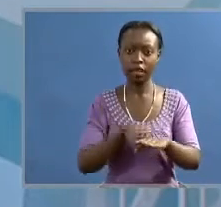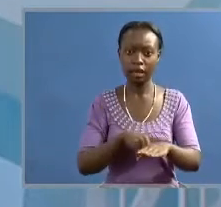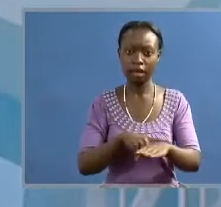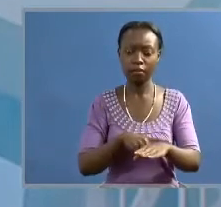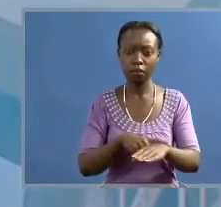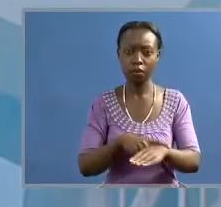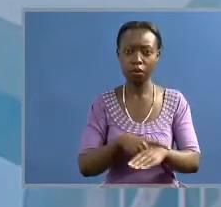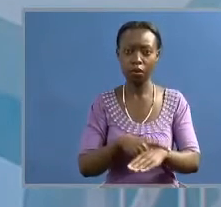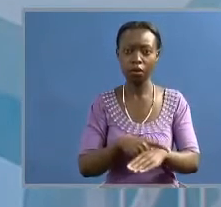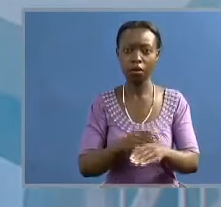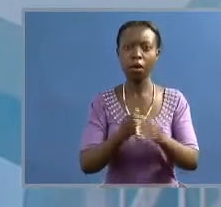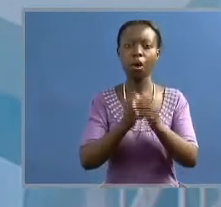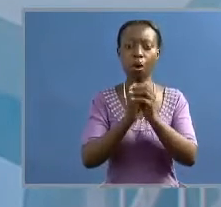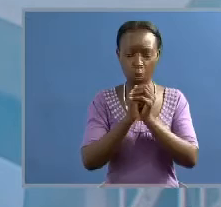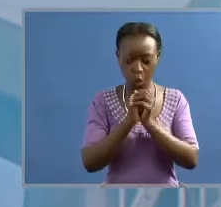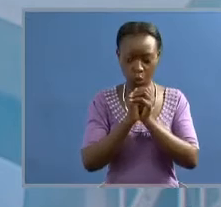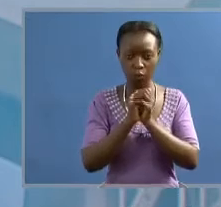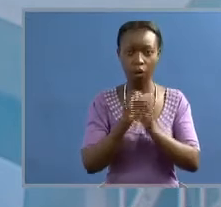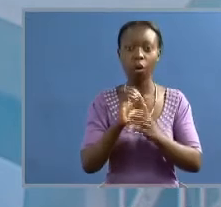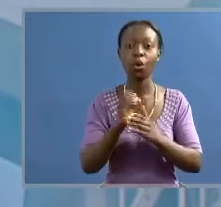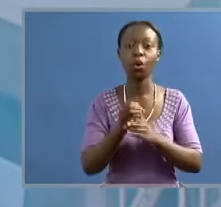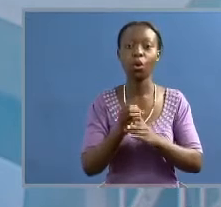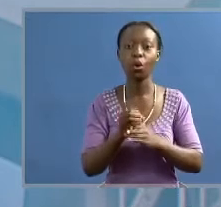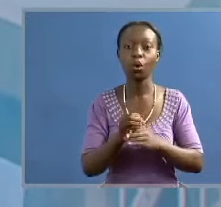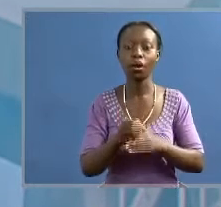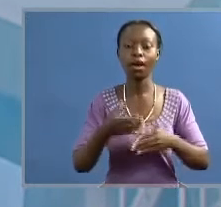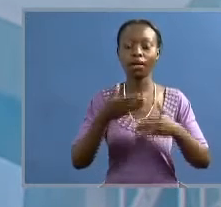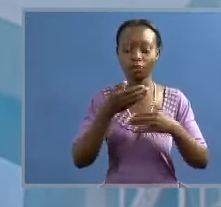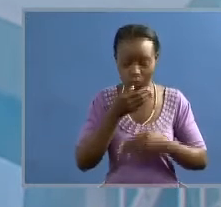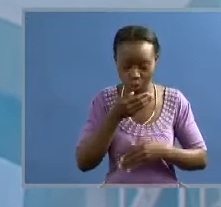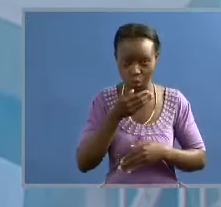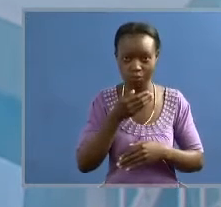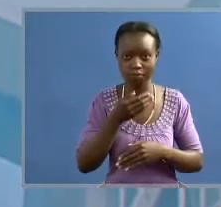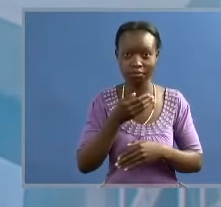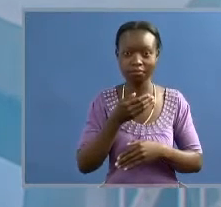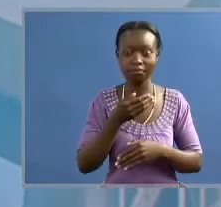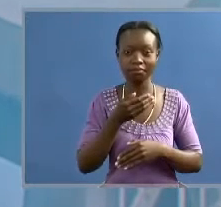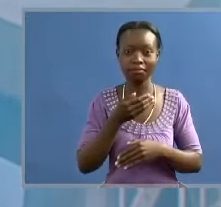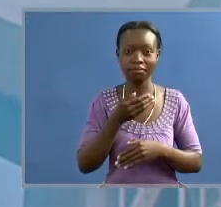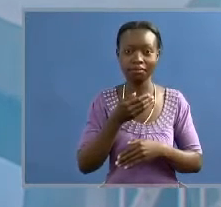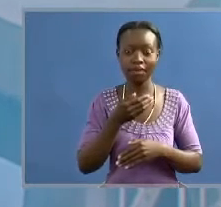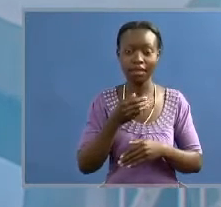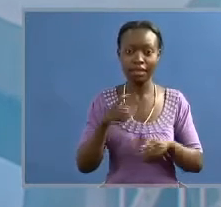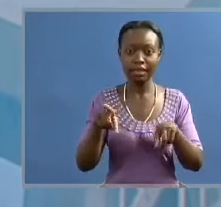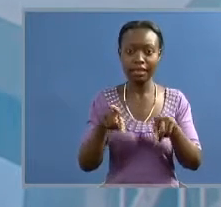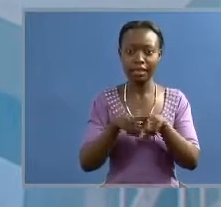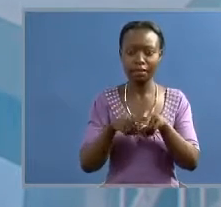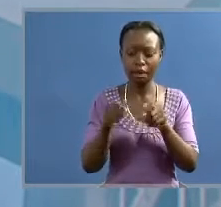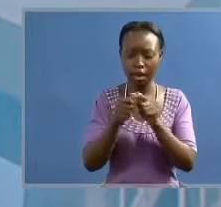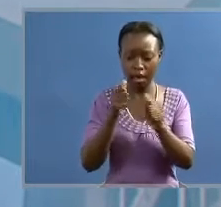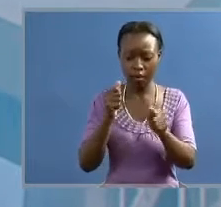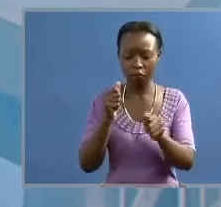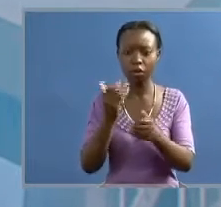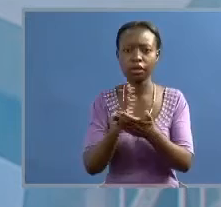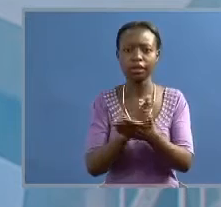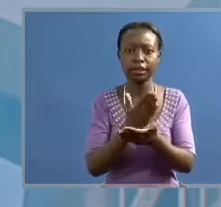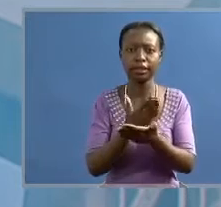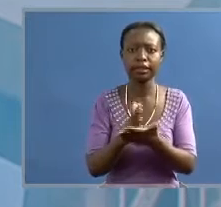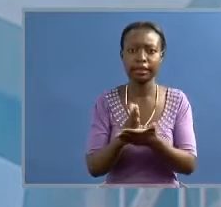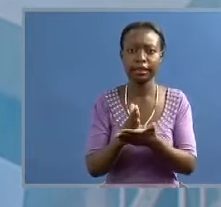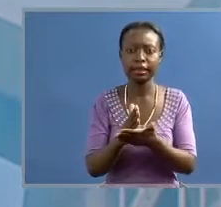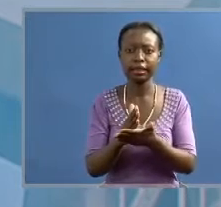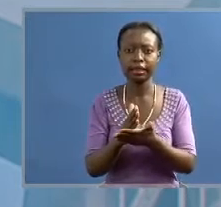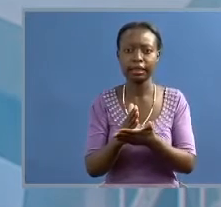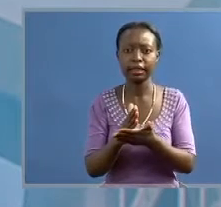we sneeze. Okay. The other things that we could be able to do, for instance, is we also avoid sharing of